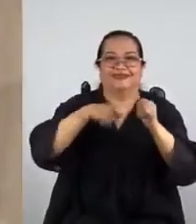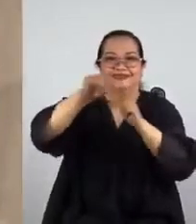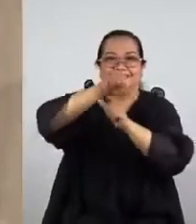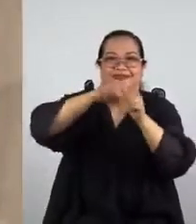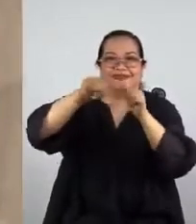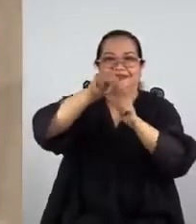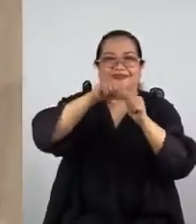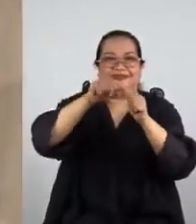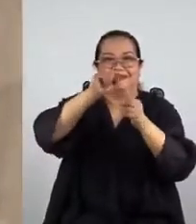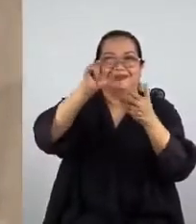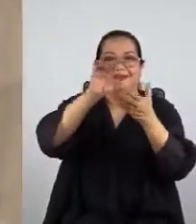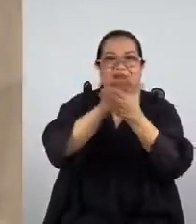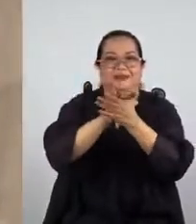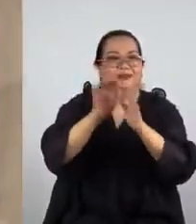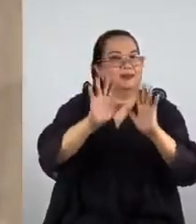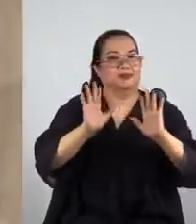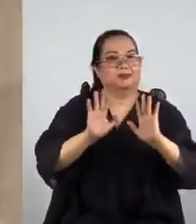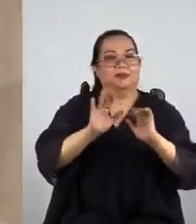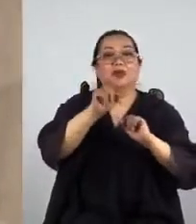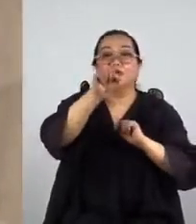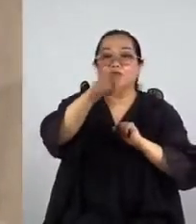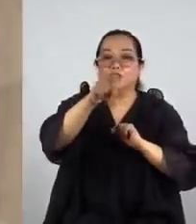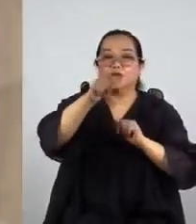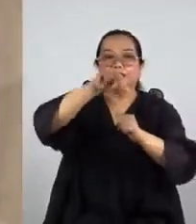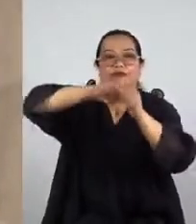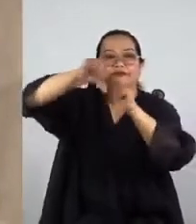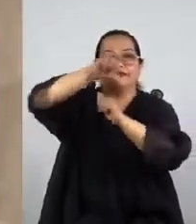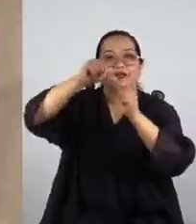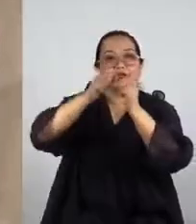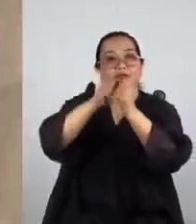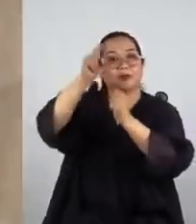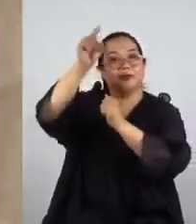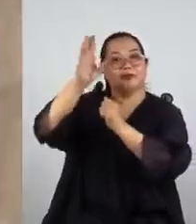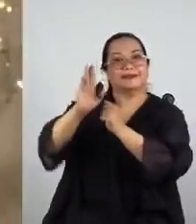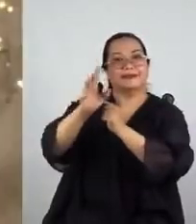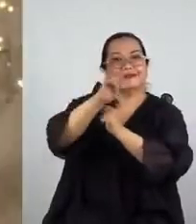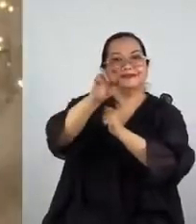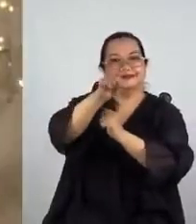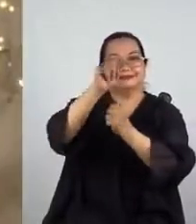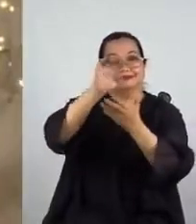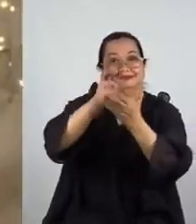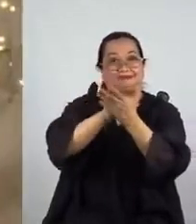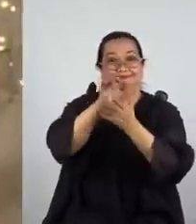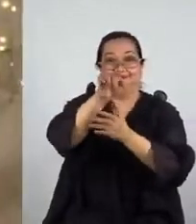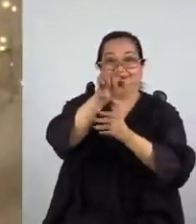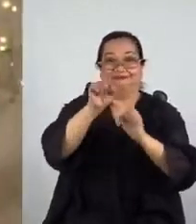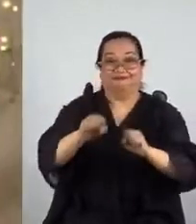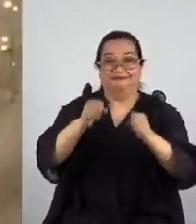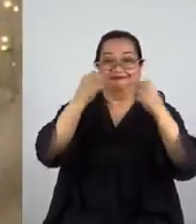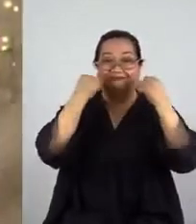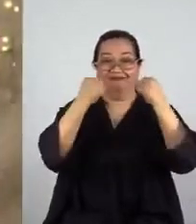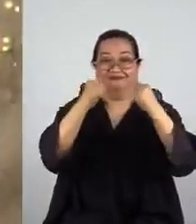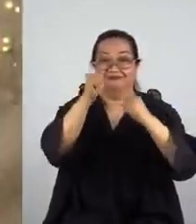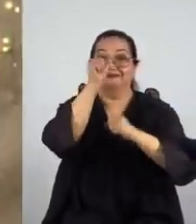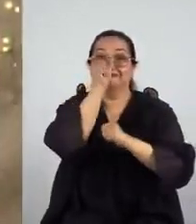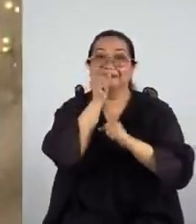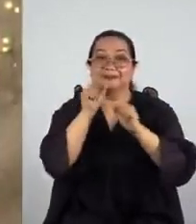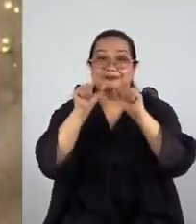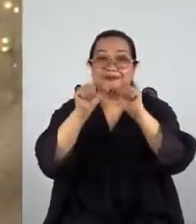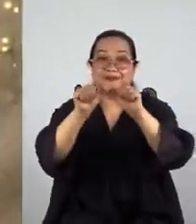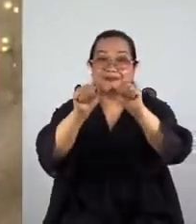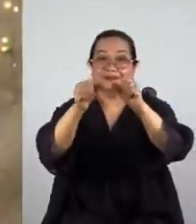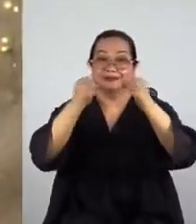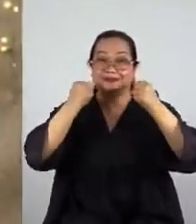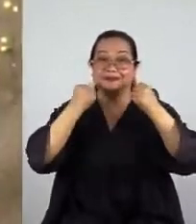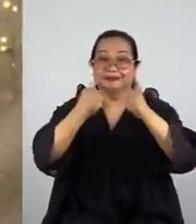with other believers. And you need this fellowship with God and believers if you are to be strong, to be able to endure, and to be steadfast